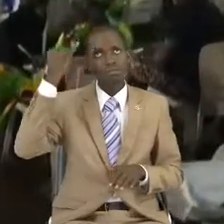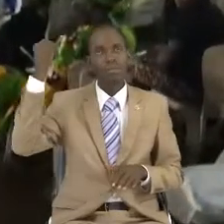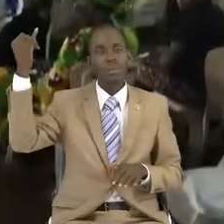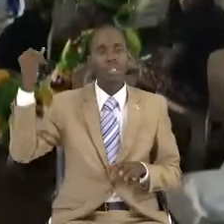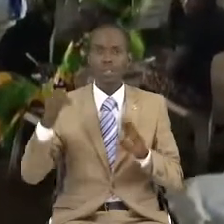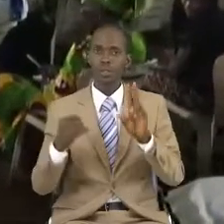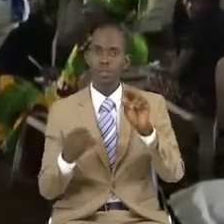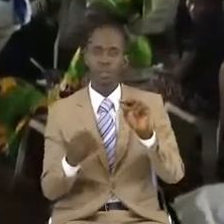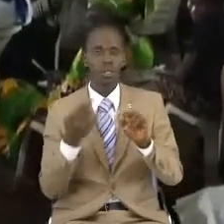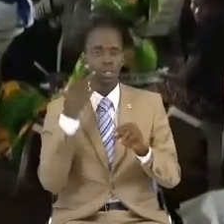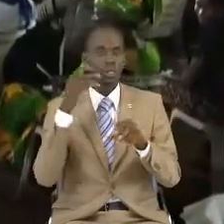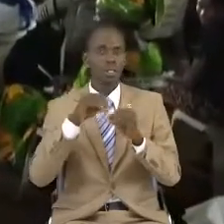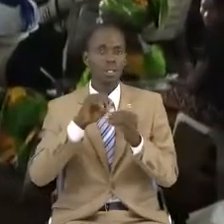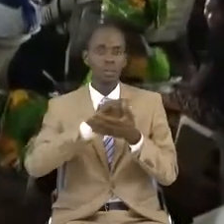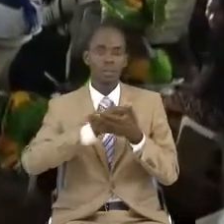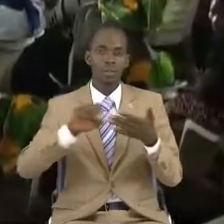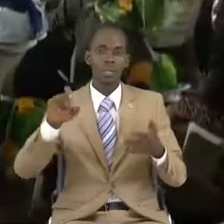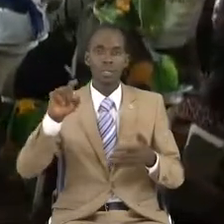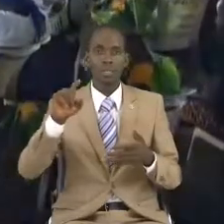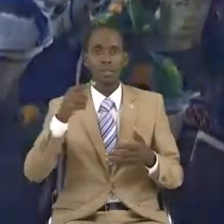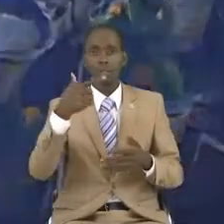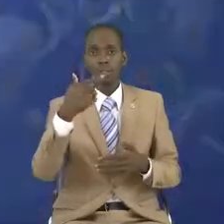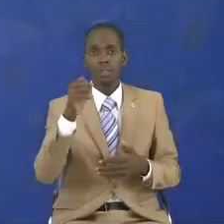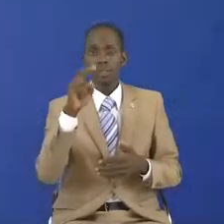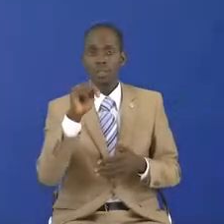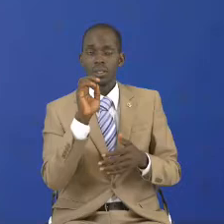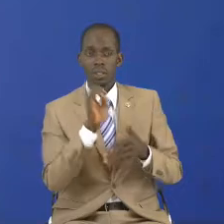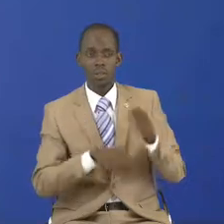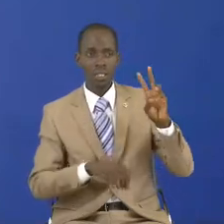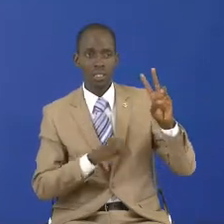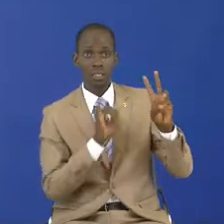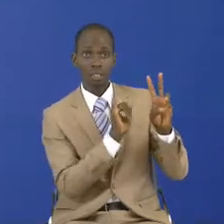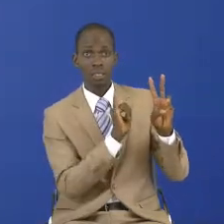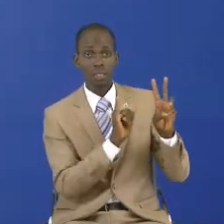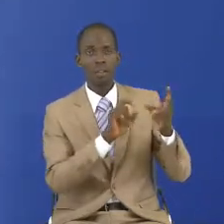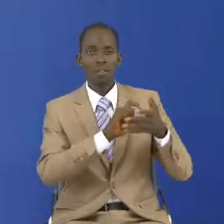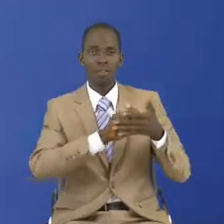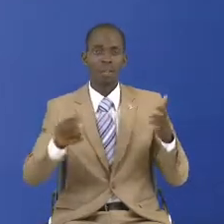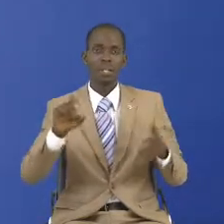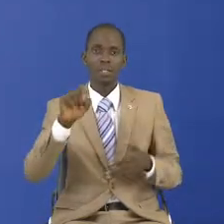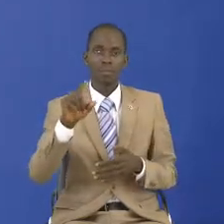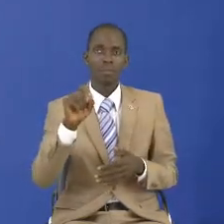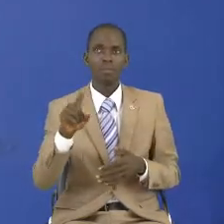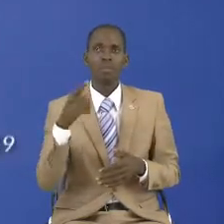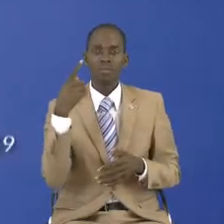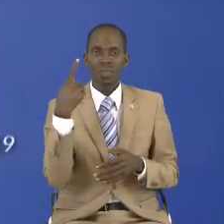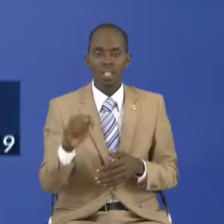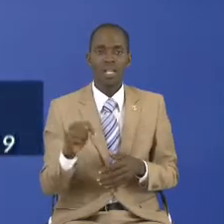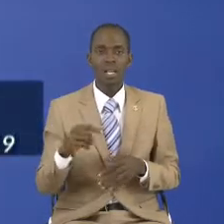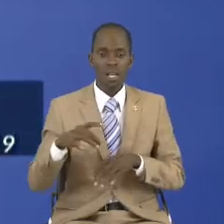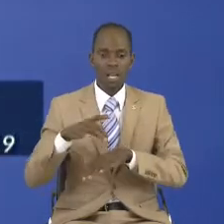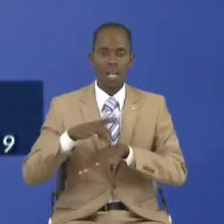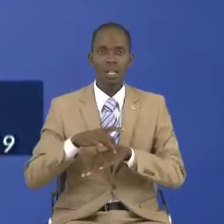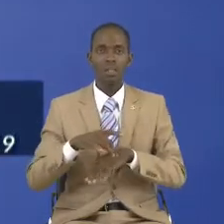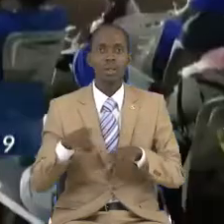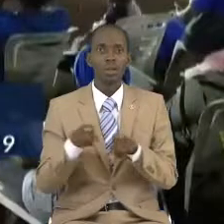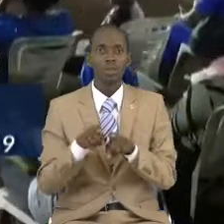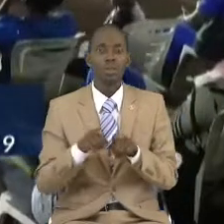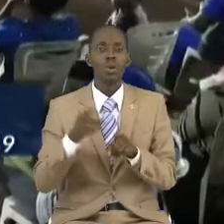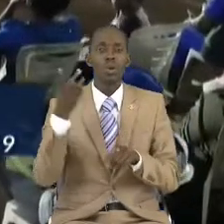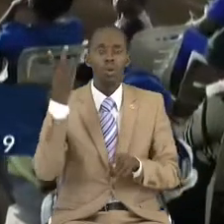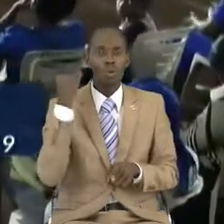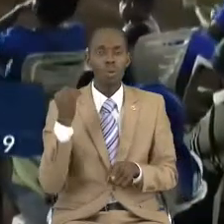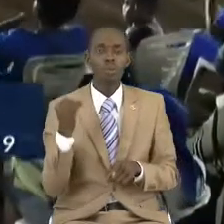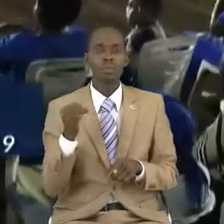11 genesis chapter 6 verse 11 the earth also was corrupt